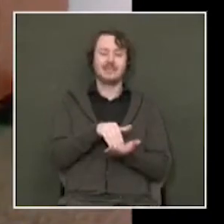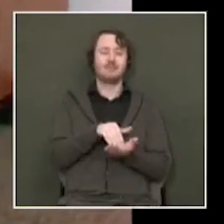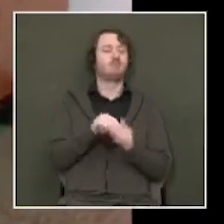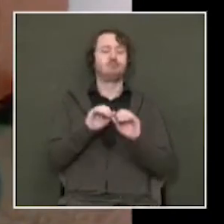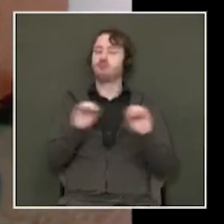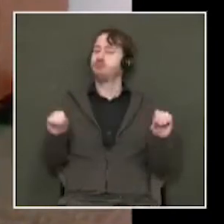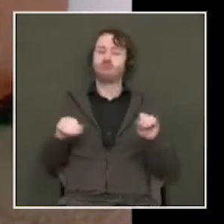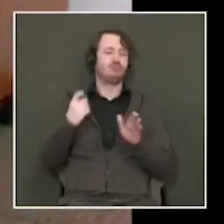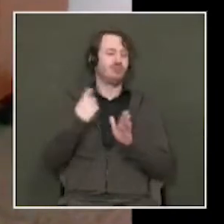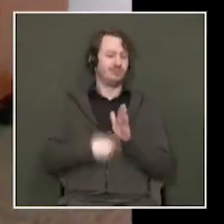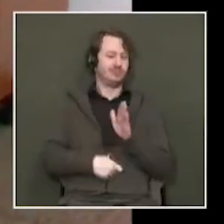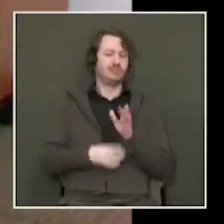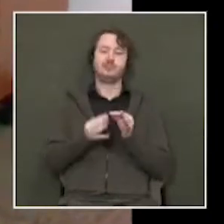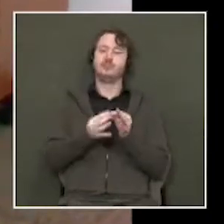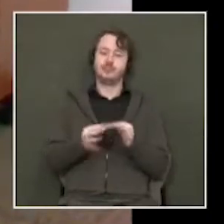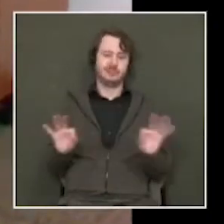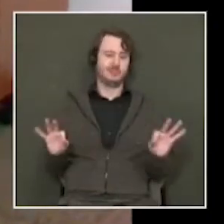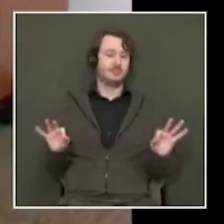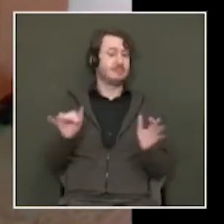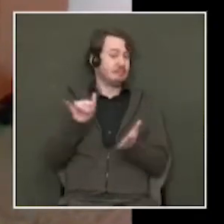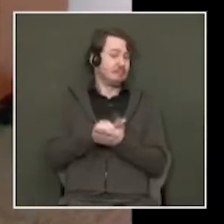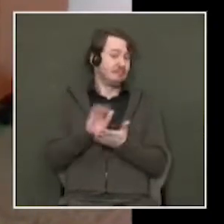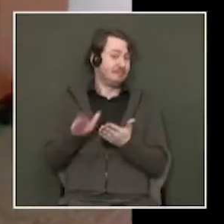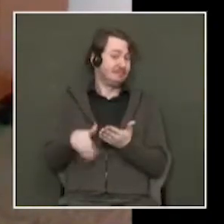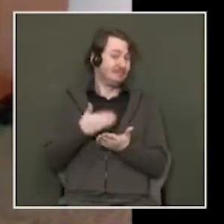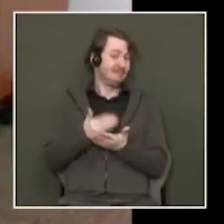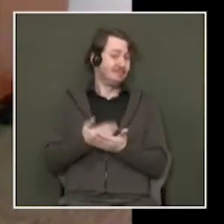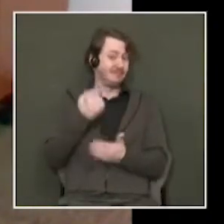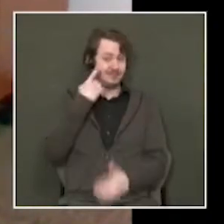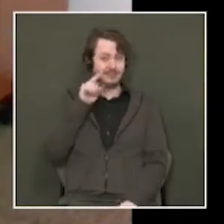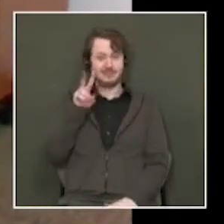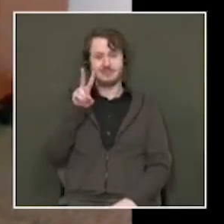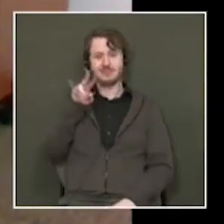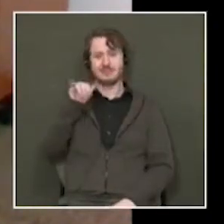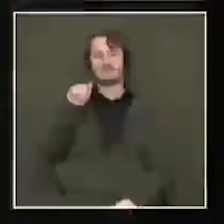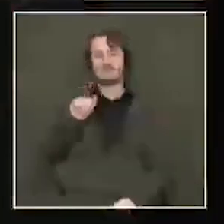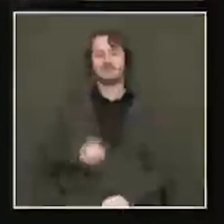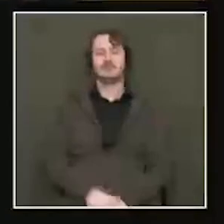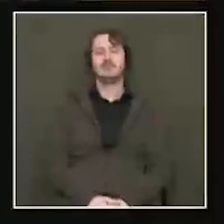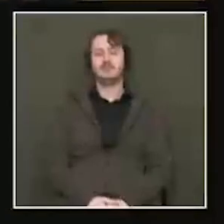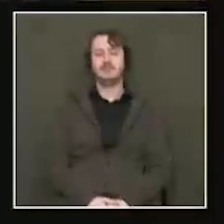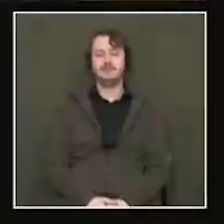charge. And that's pretty much the picture at VIA right now.